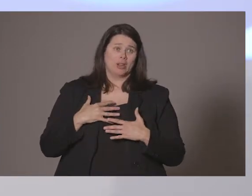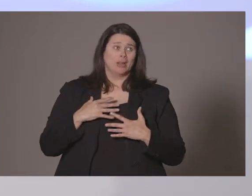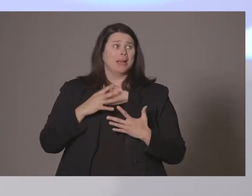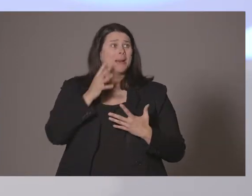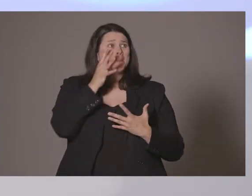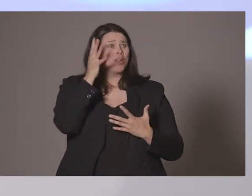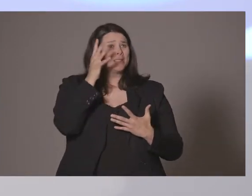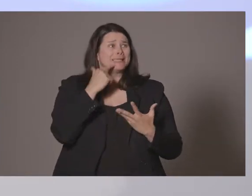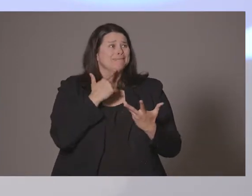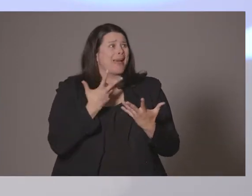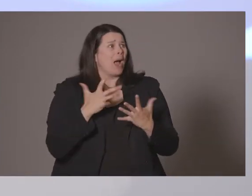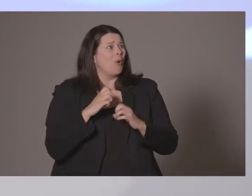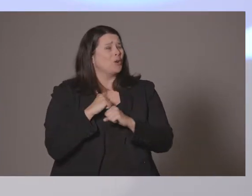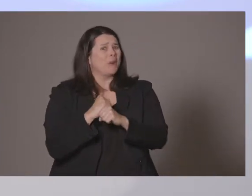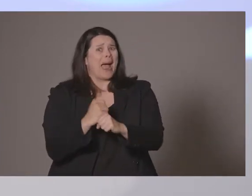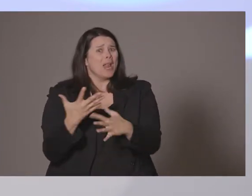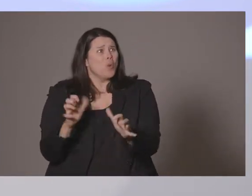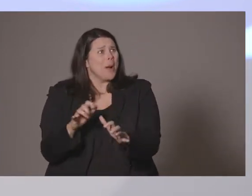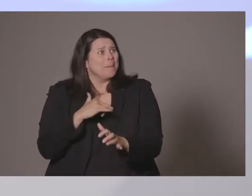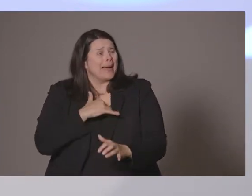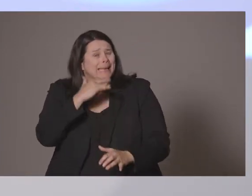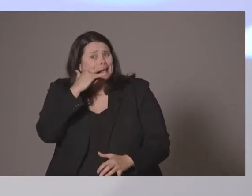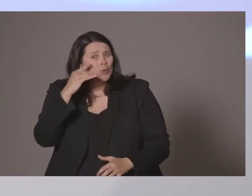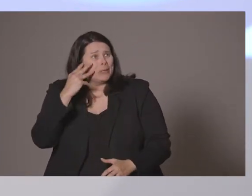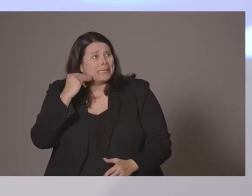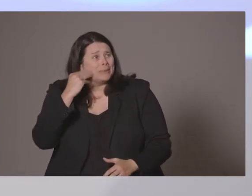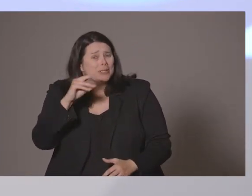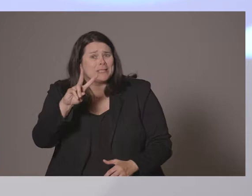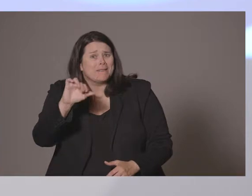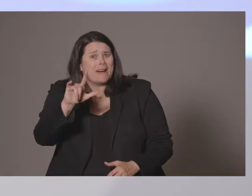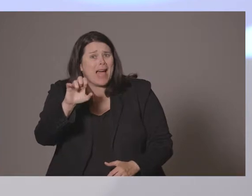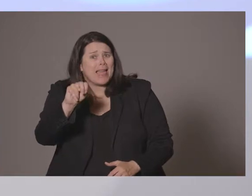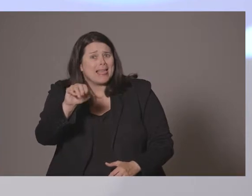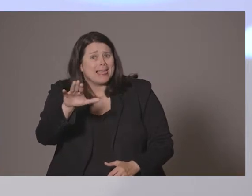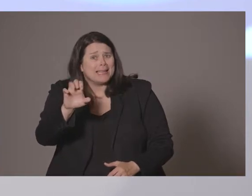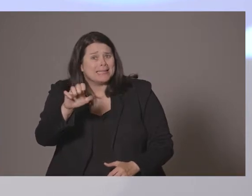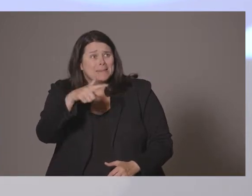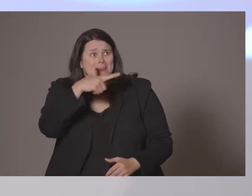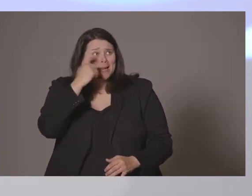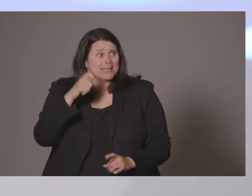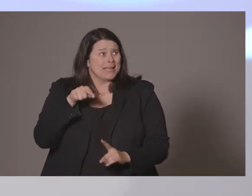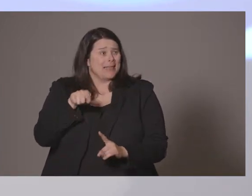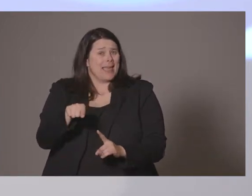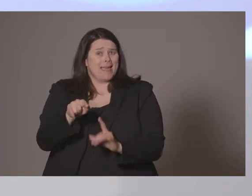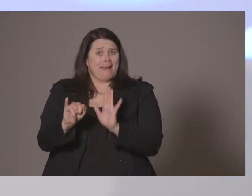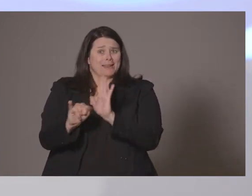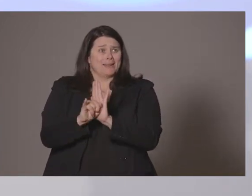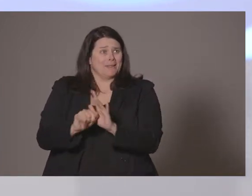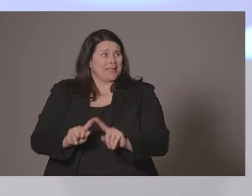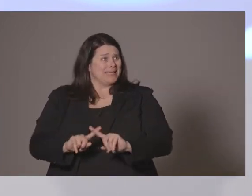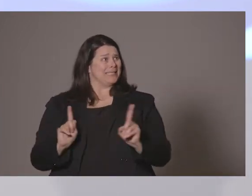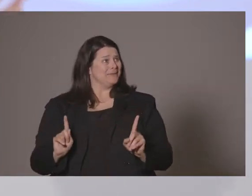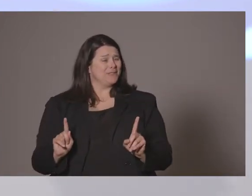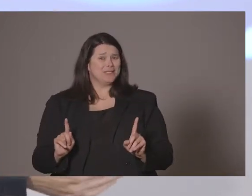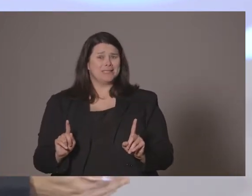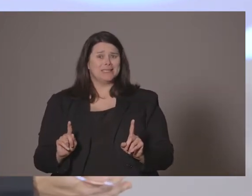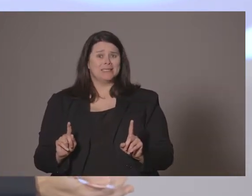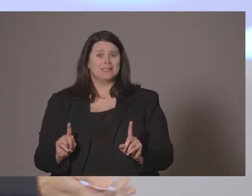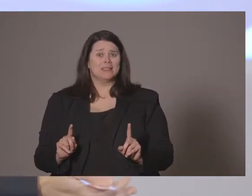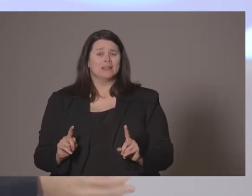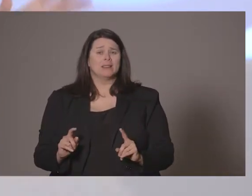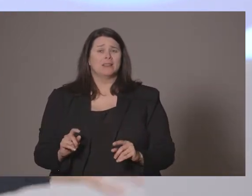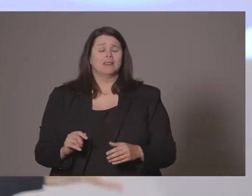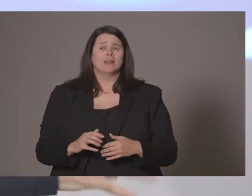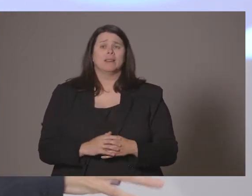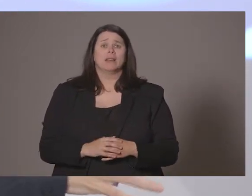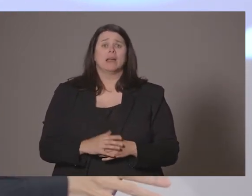want my kid to be treated violently because they're different in this way." And this